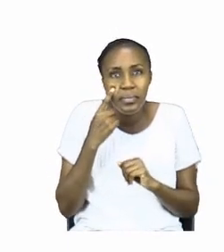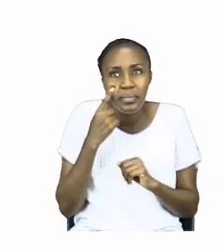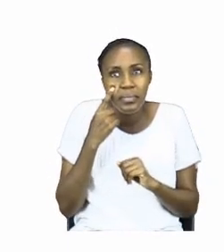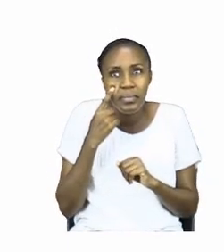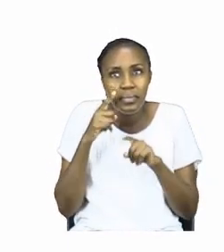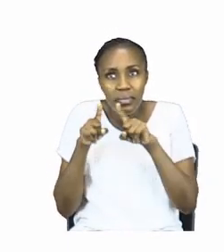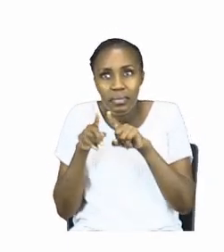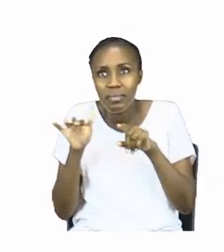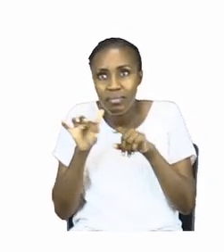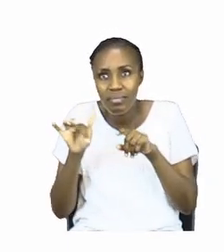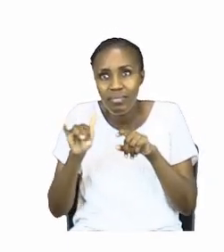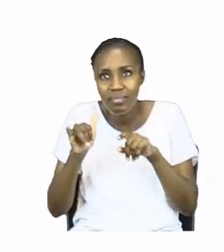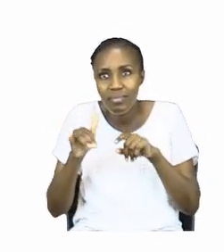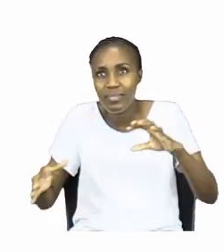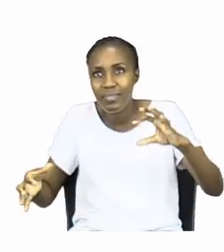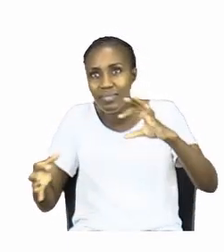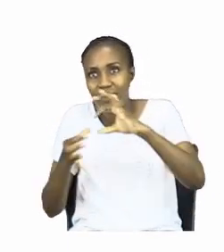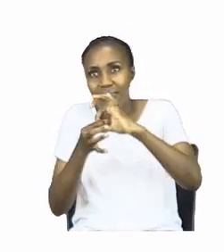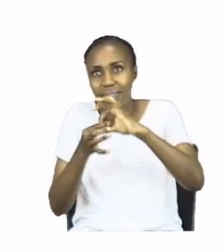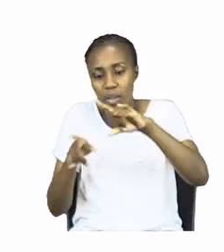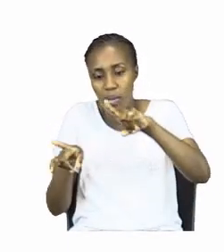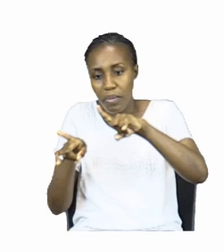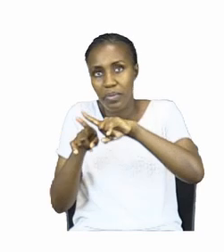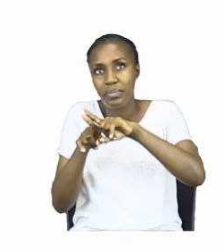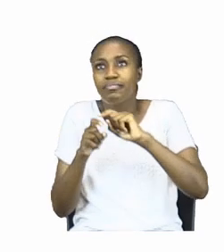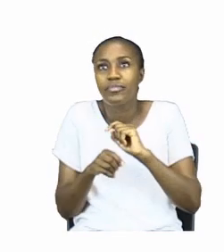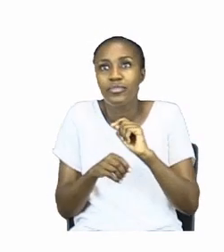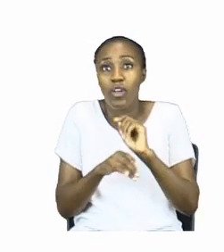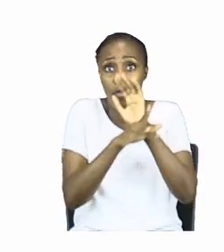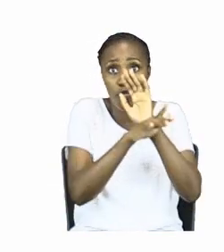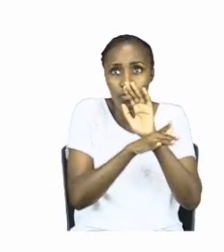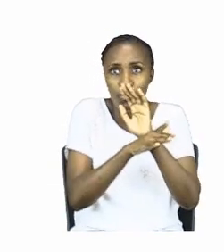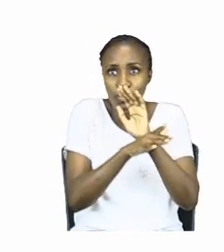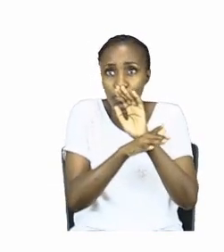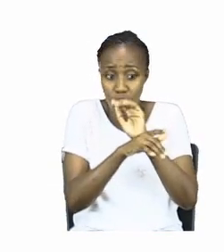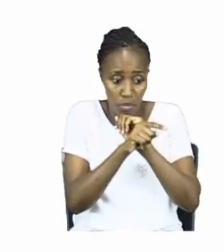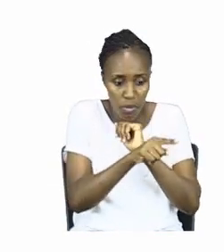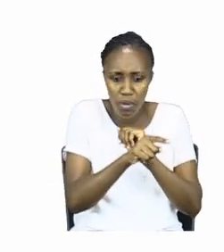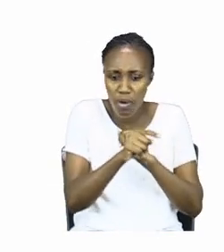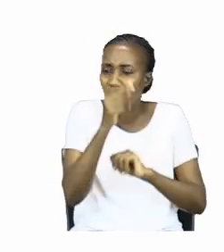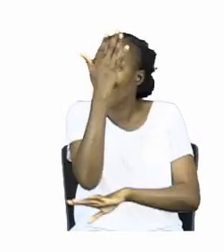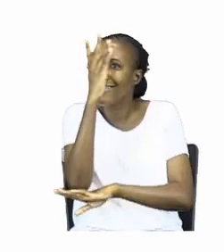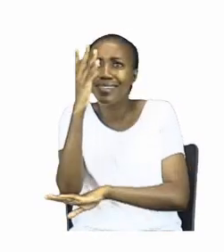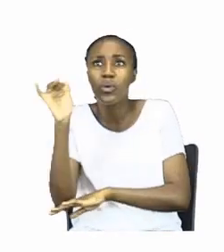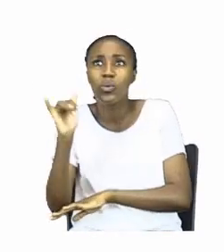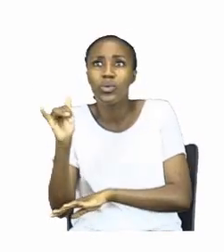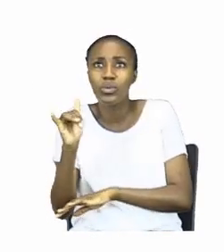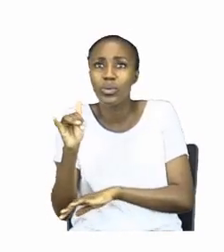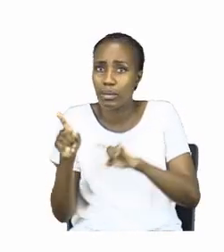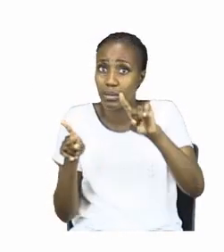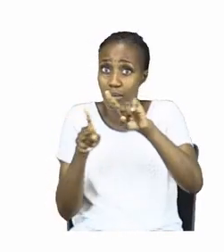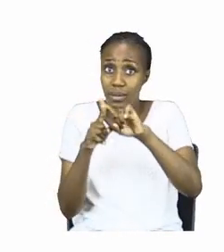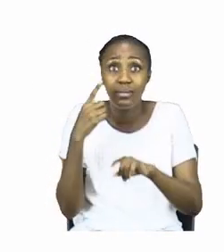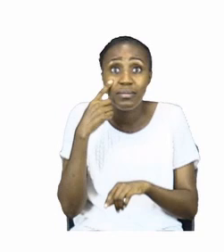to connect the fruits to its tree. So there boys and girls, you will see on